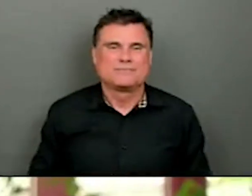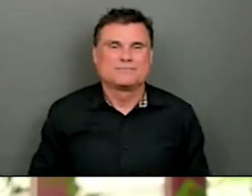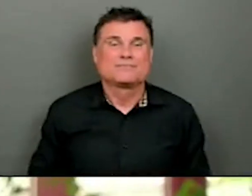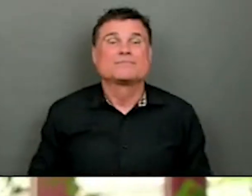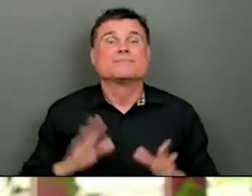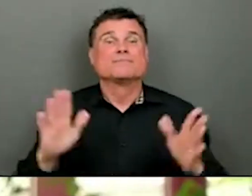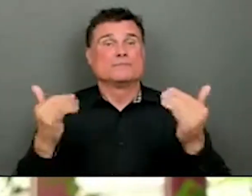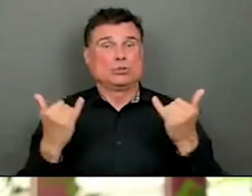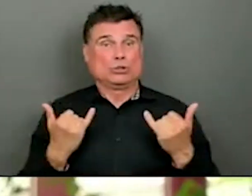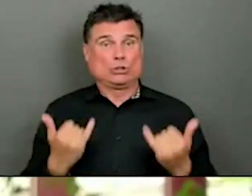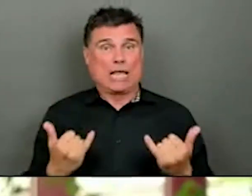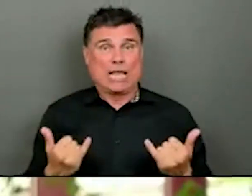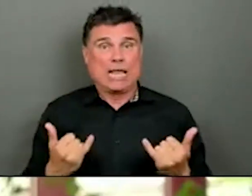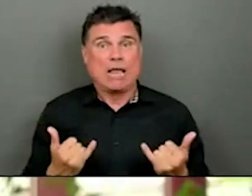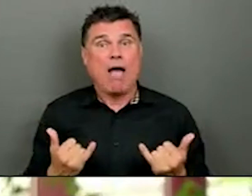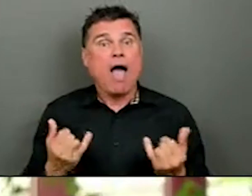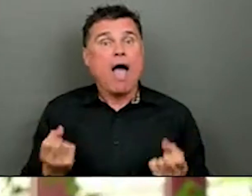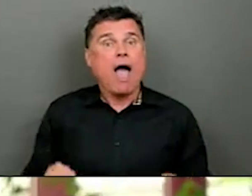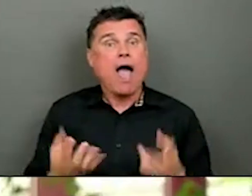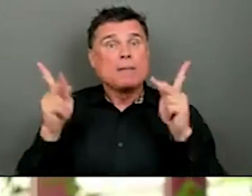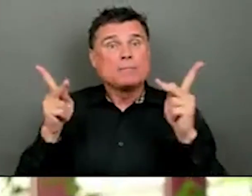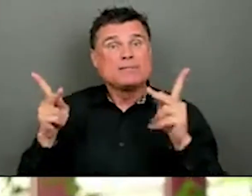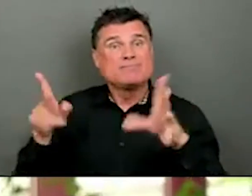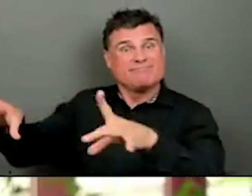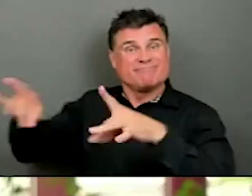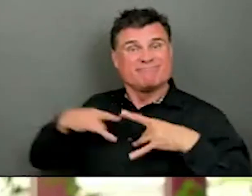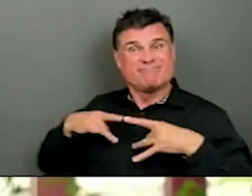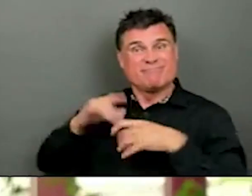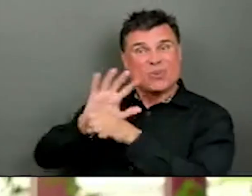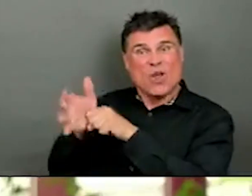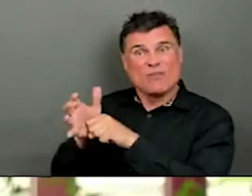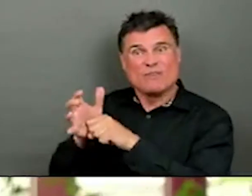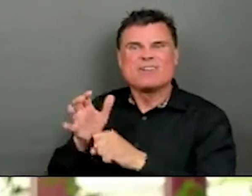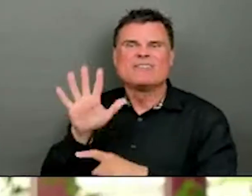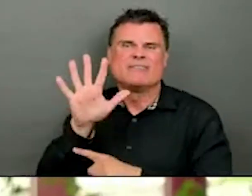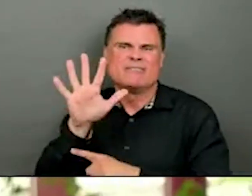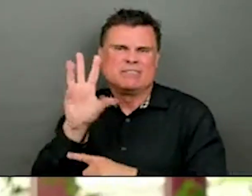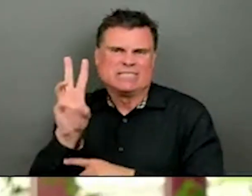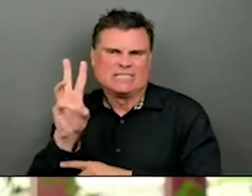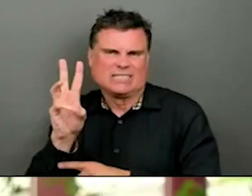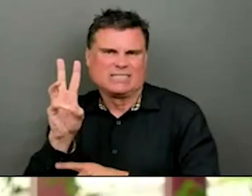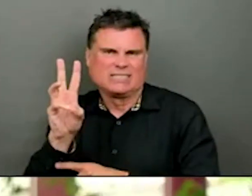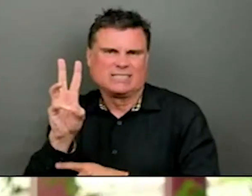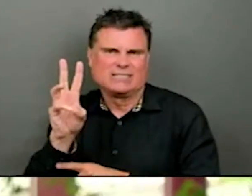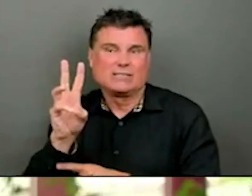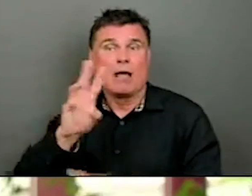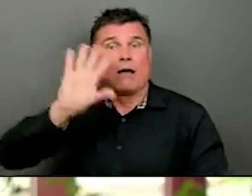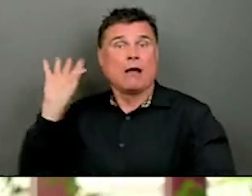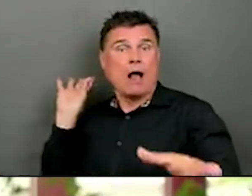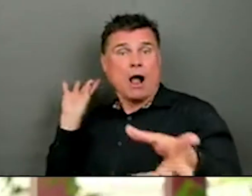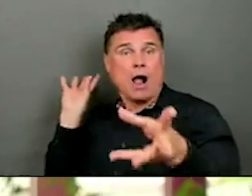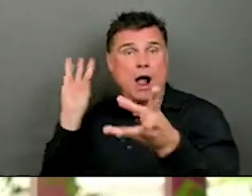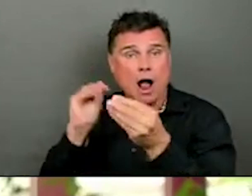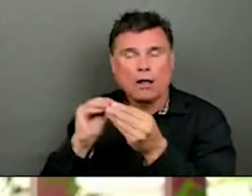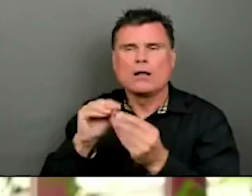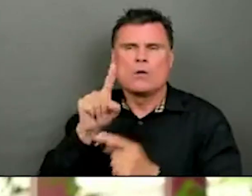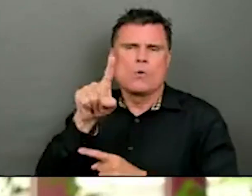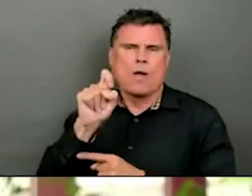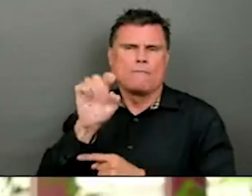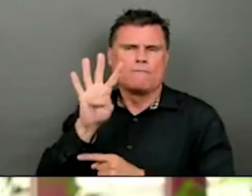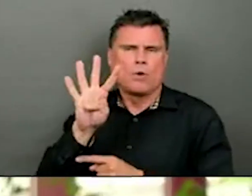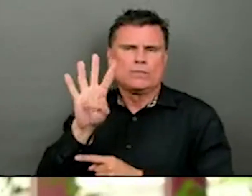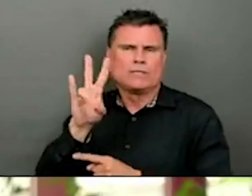of COVID-19, we had 56 new cases across British Columbia, bringing the total number of people with COVID-19 in BC